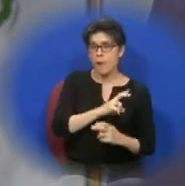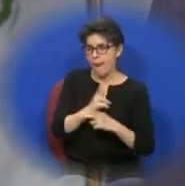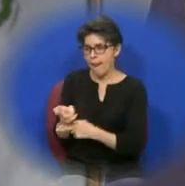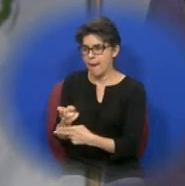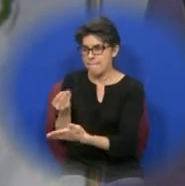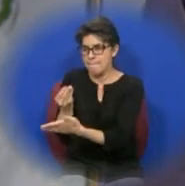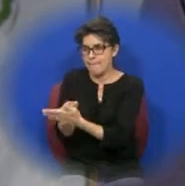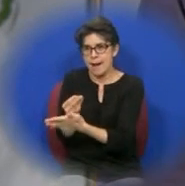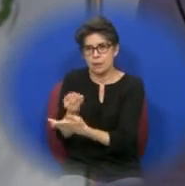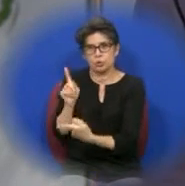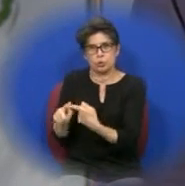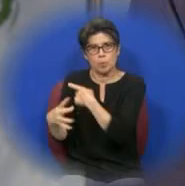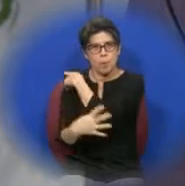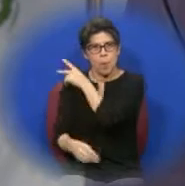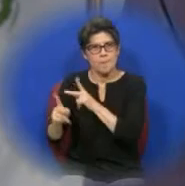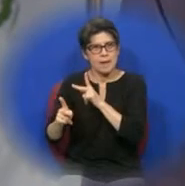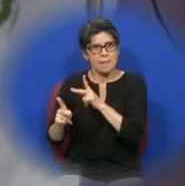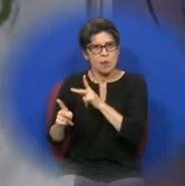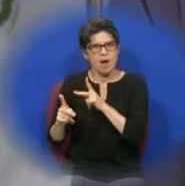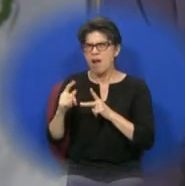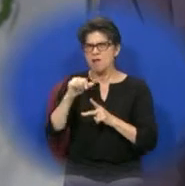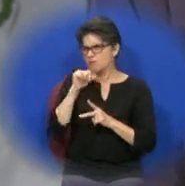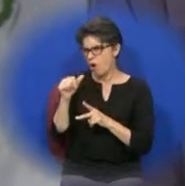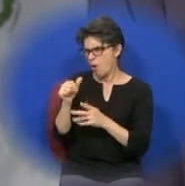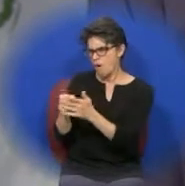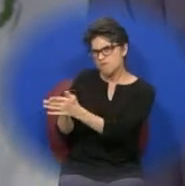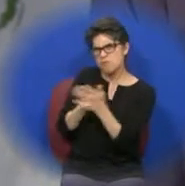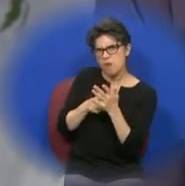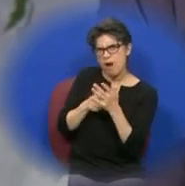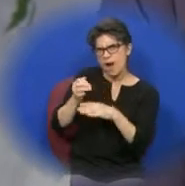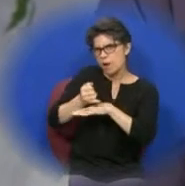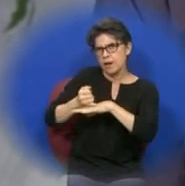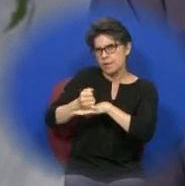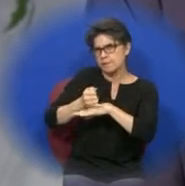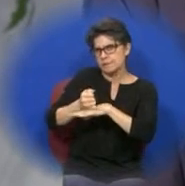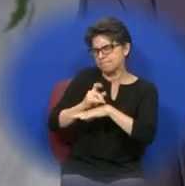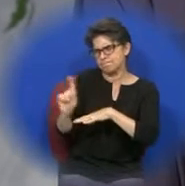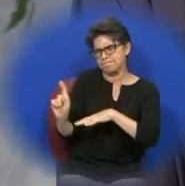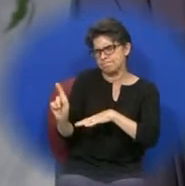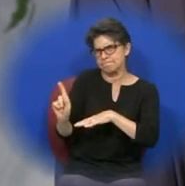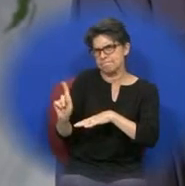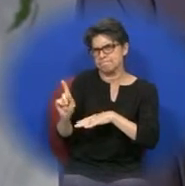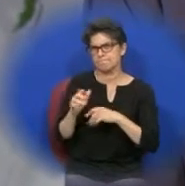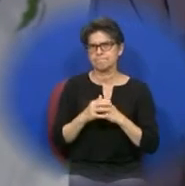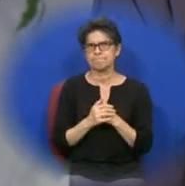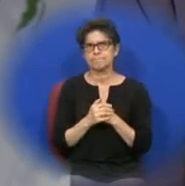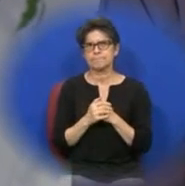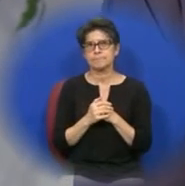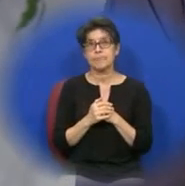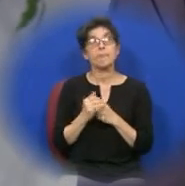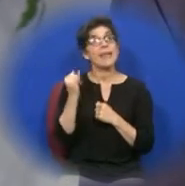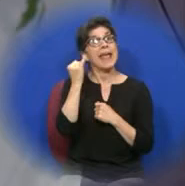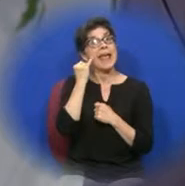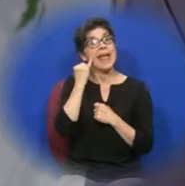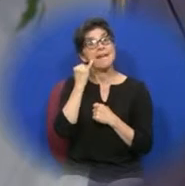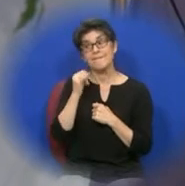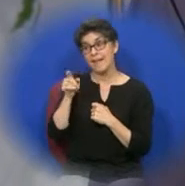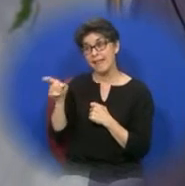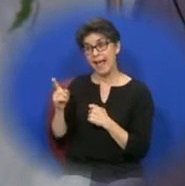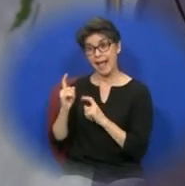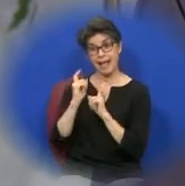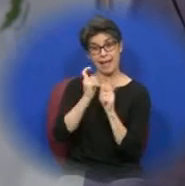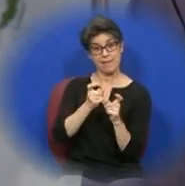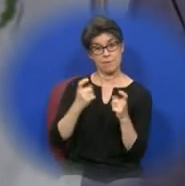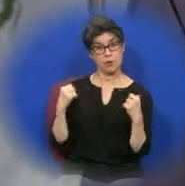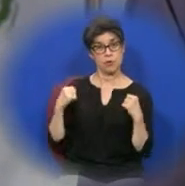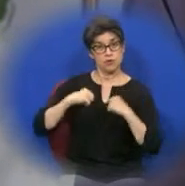my people, you shall not act like an extortioner towards him, by demanding interest from him. If you take your neighbor's